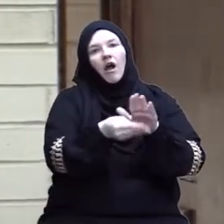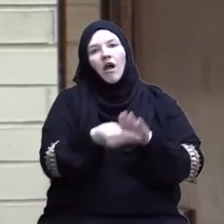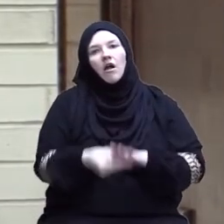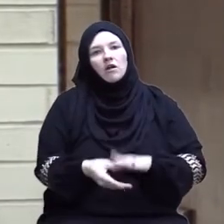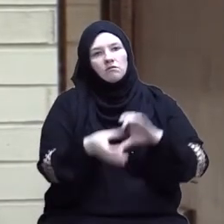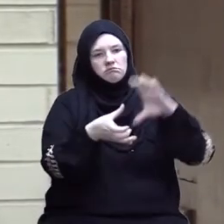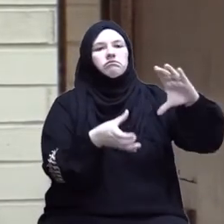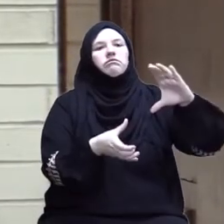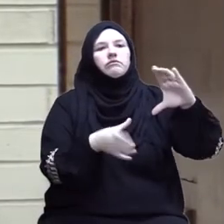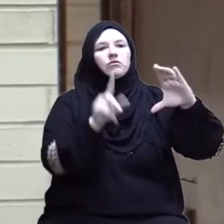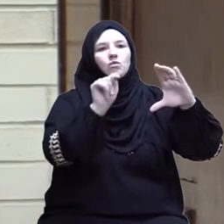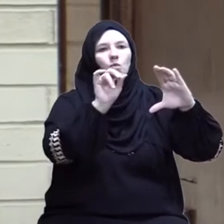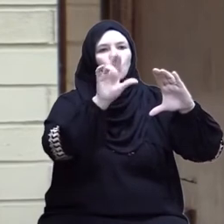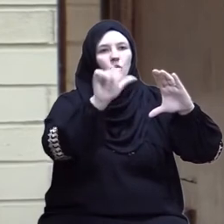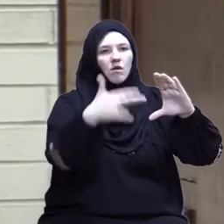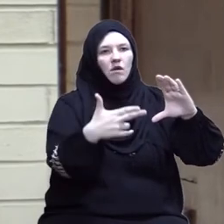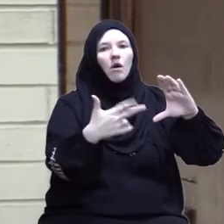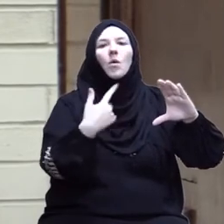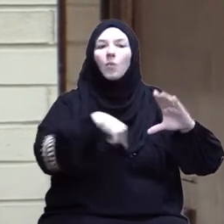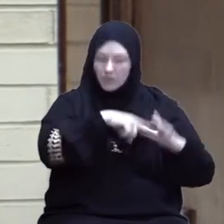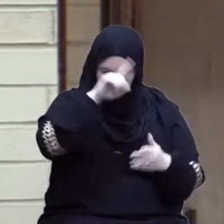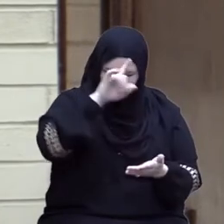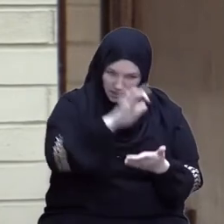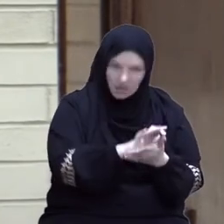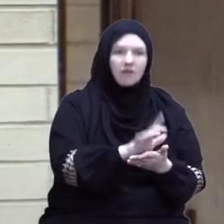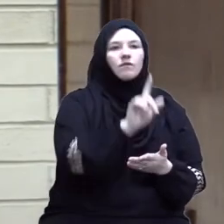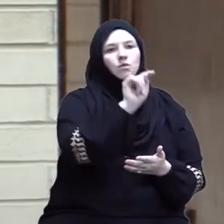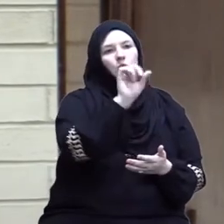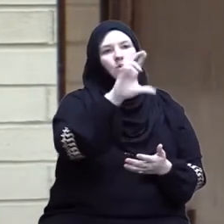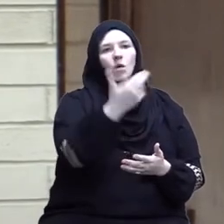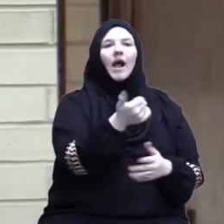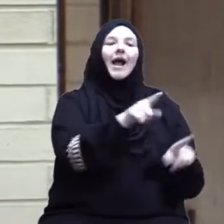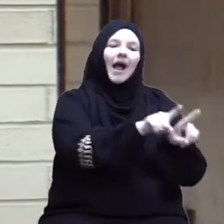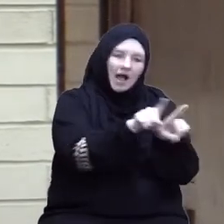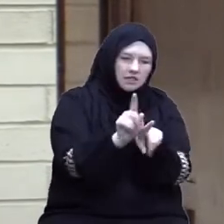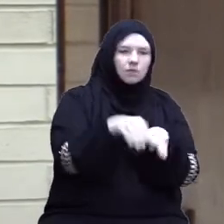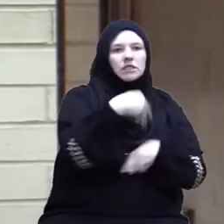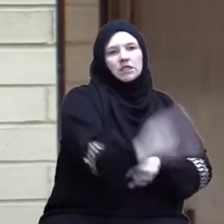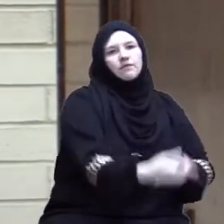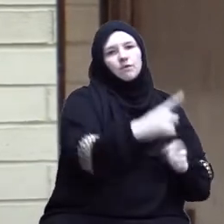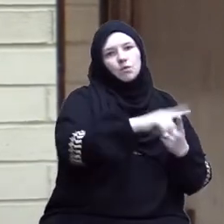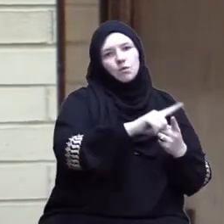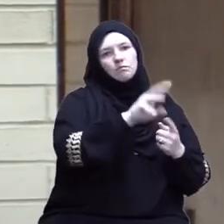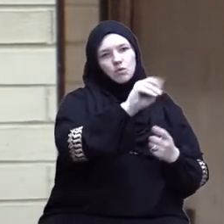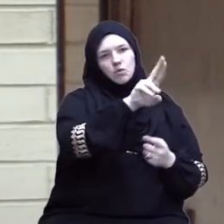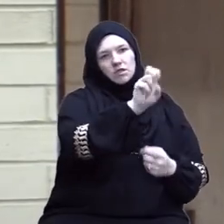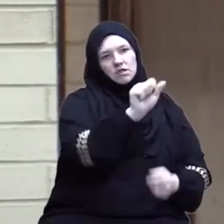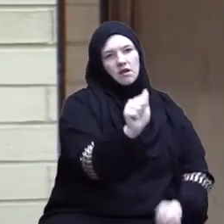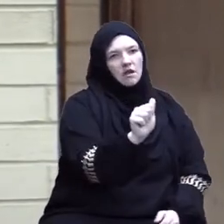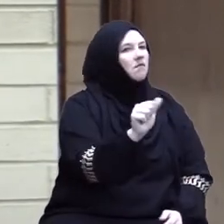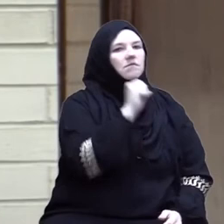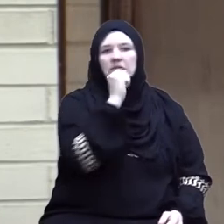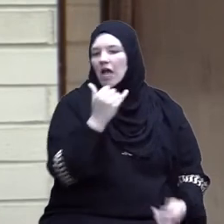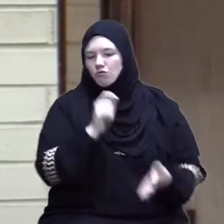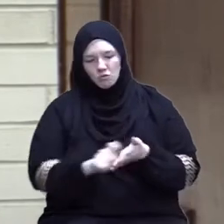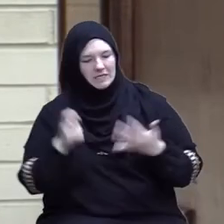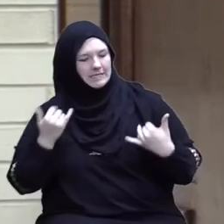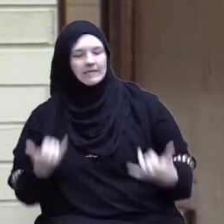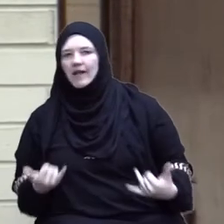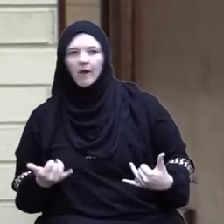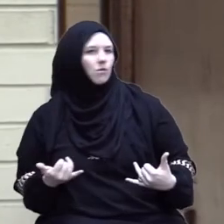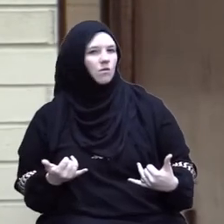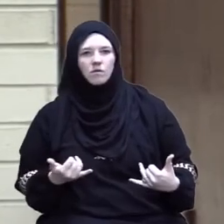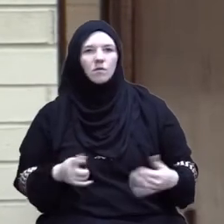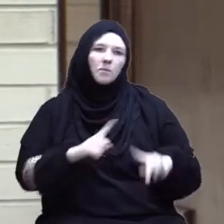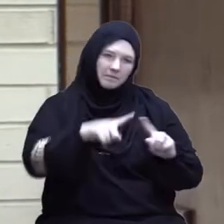others. We believe in the Torah as it was given to Moses, not what is written after